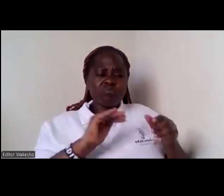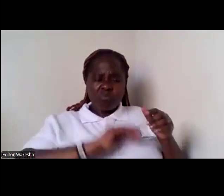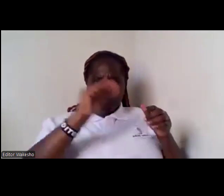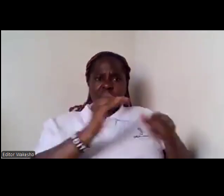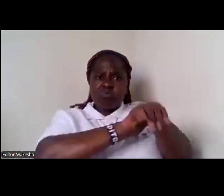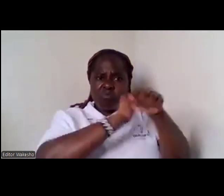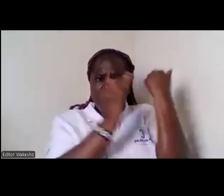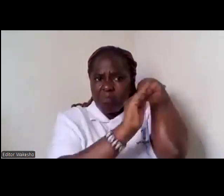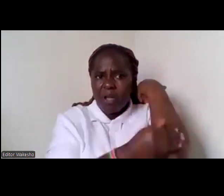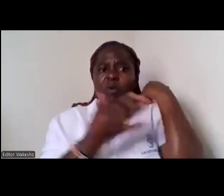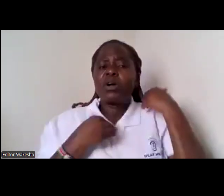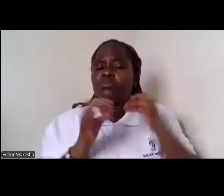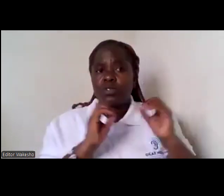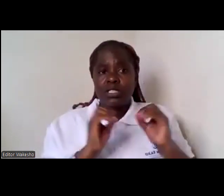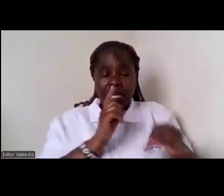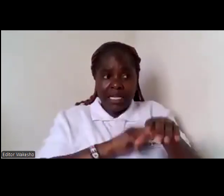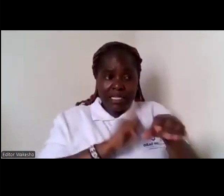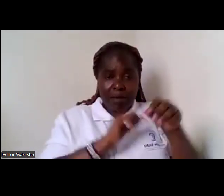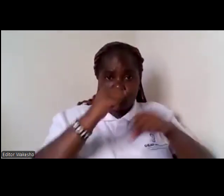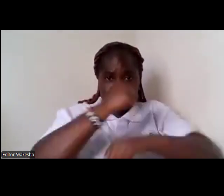school, this would be a good